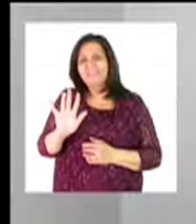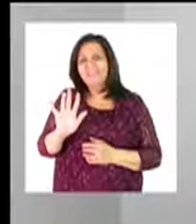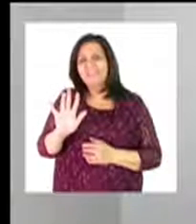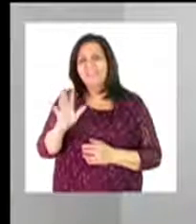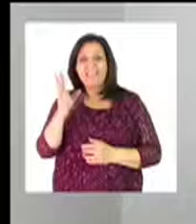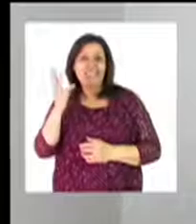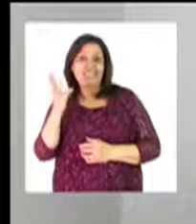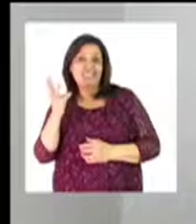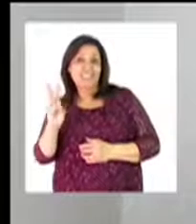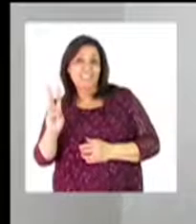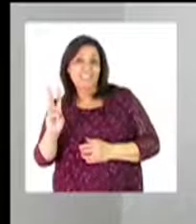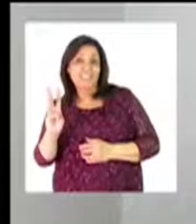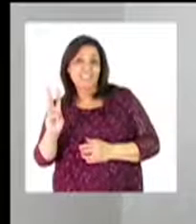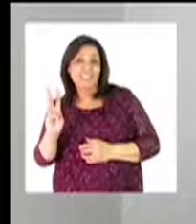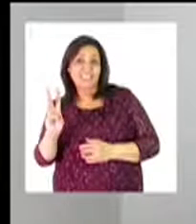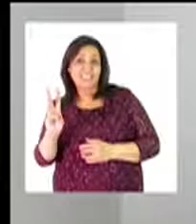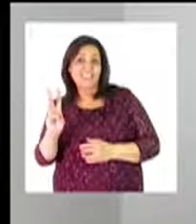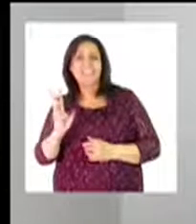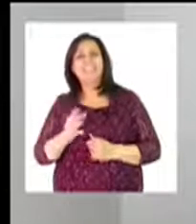5,